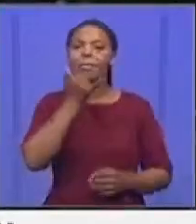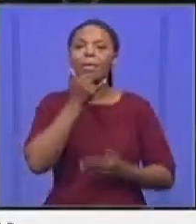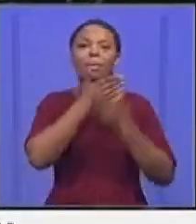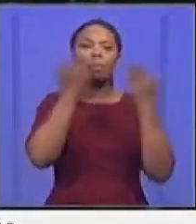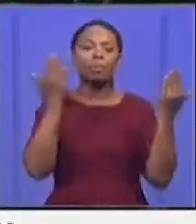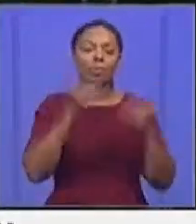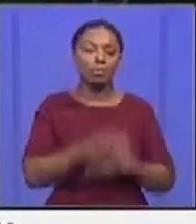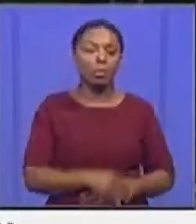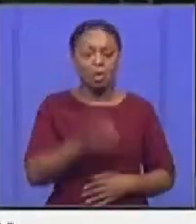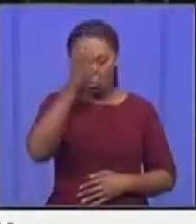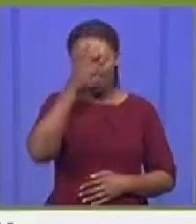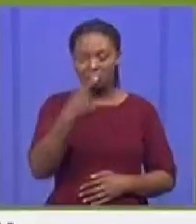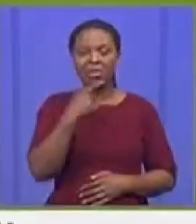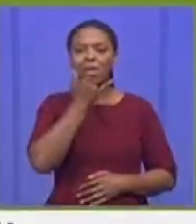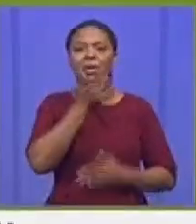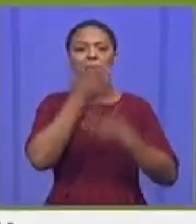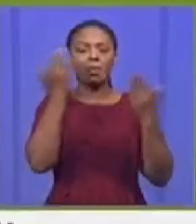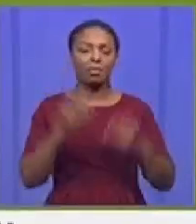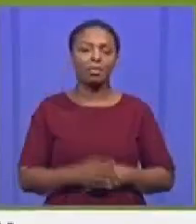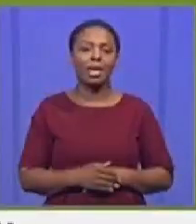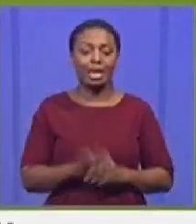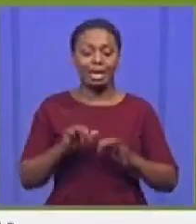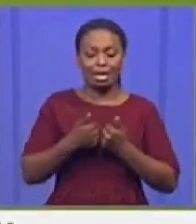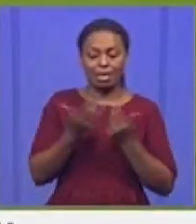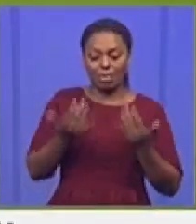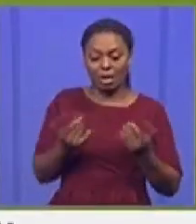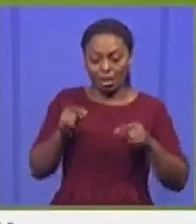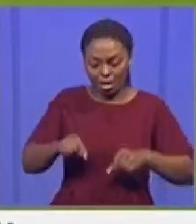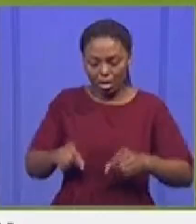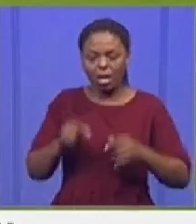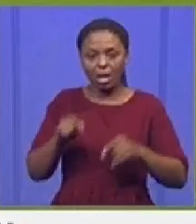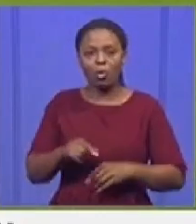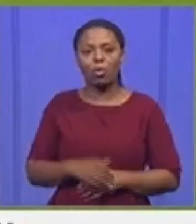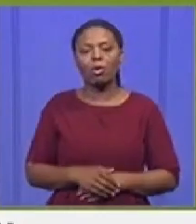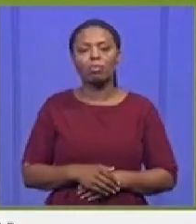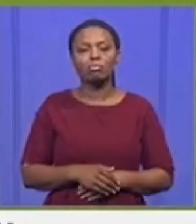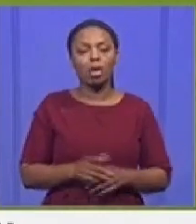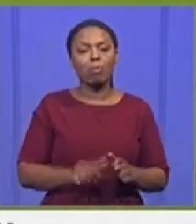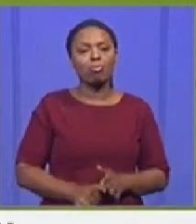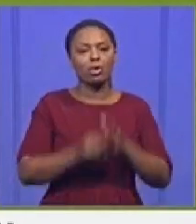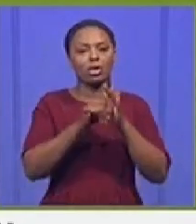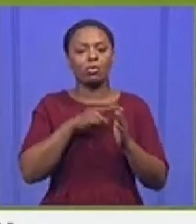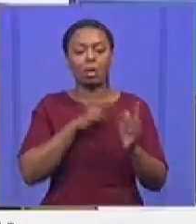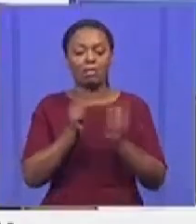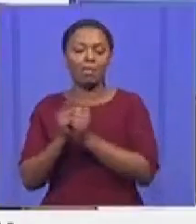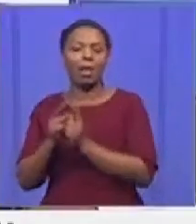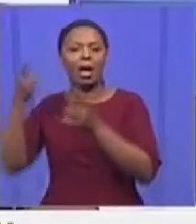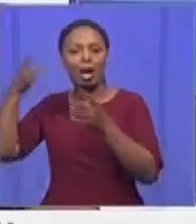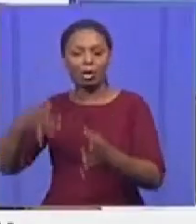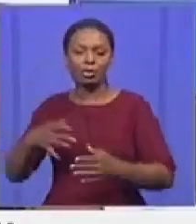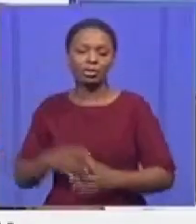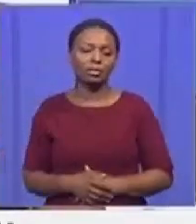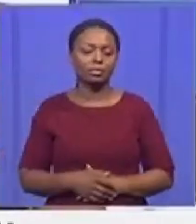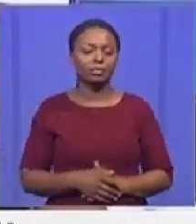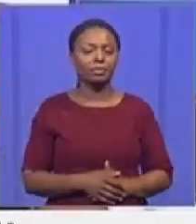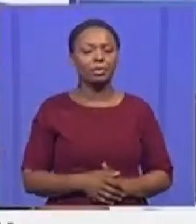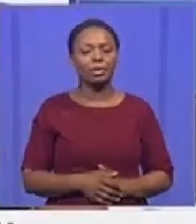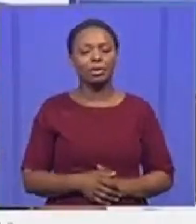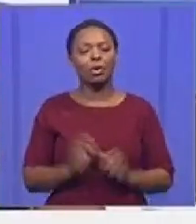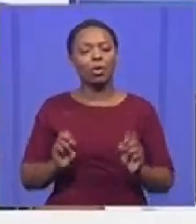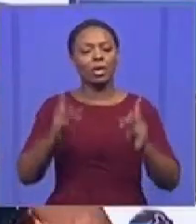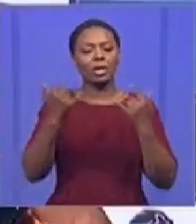bakwetlisi ba sehlopha dipapadi tse latelang tsa lapeng di tla ba bohlokwa ho Hunt ya amohelang Arrows mafelong a beke. Done okay at home, but we need to do better,